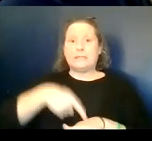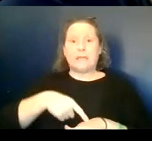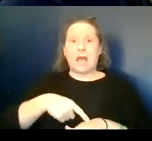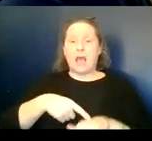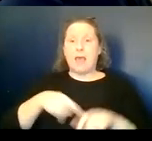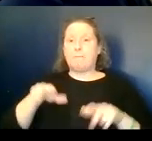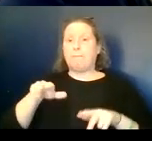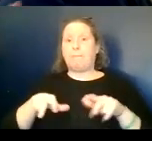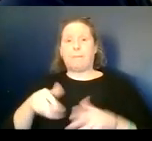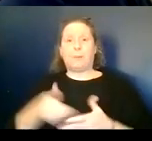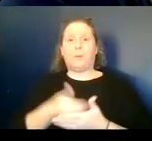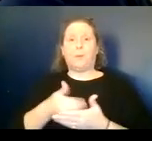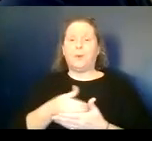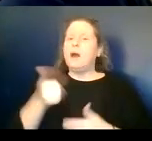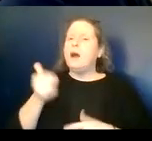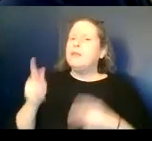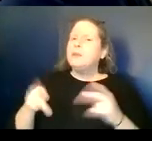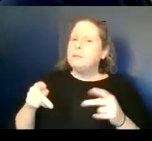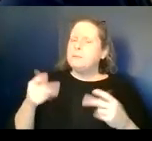Others have